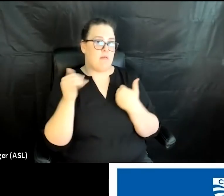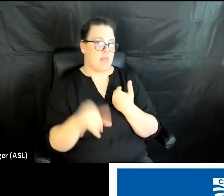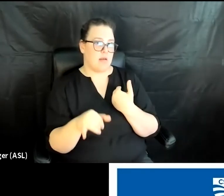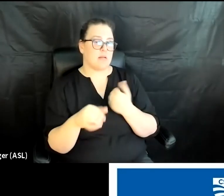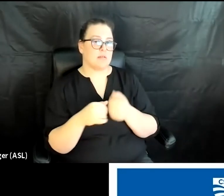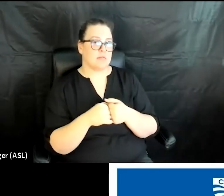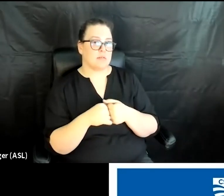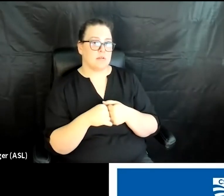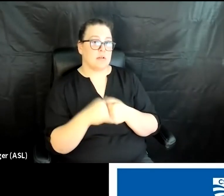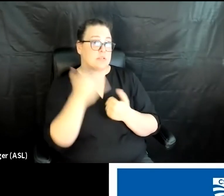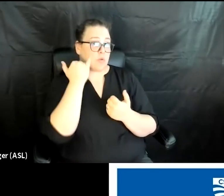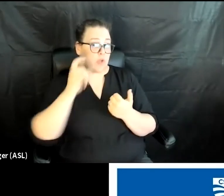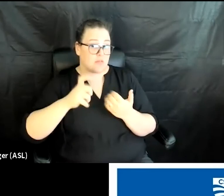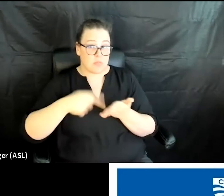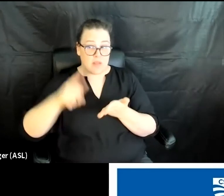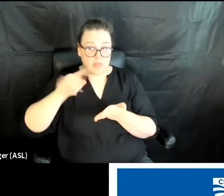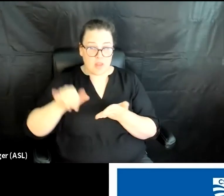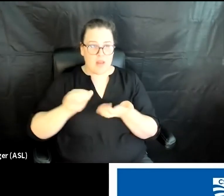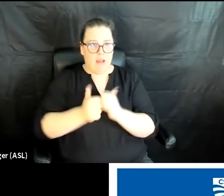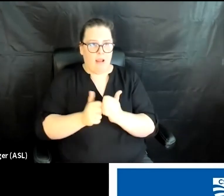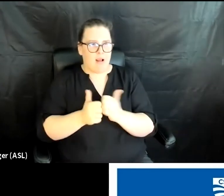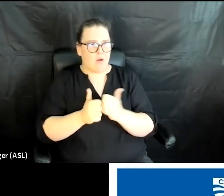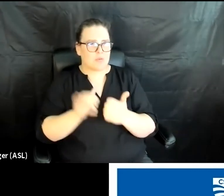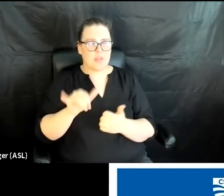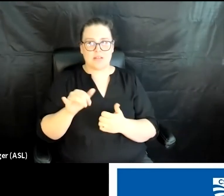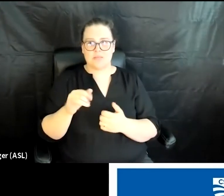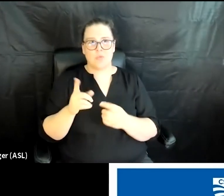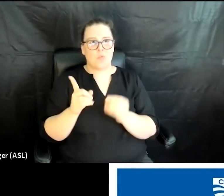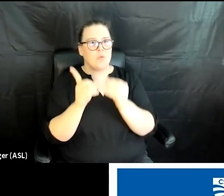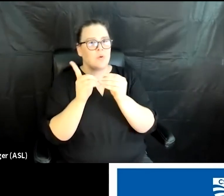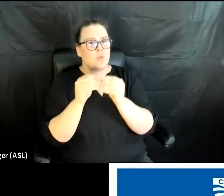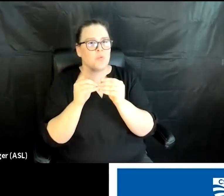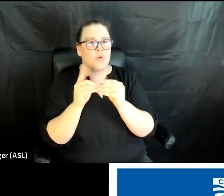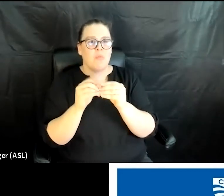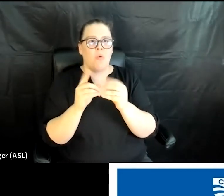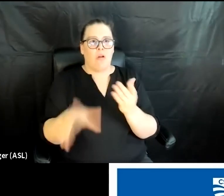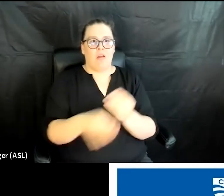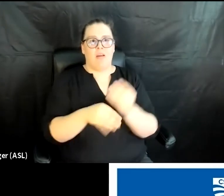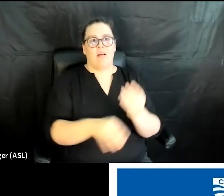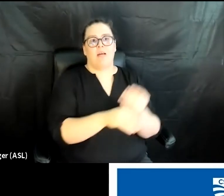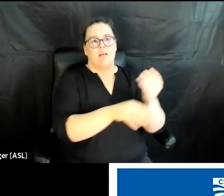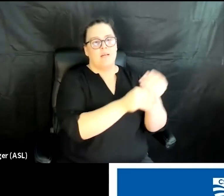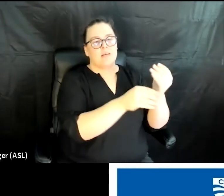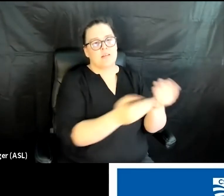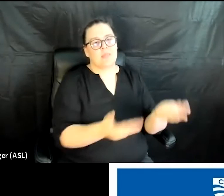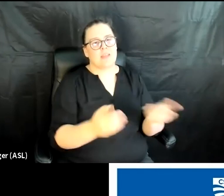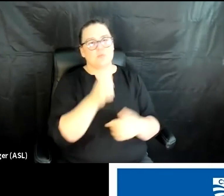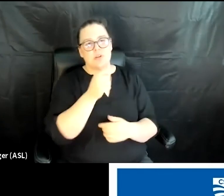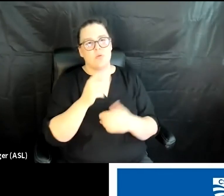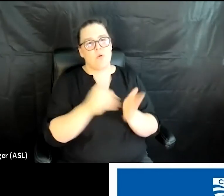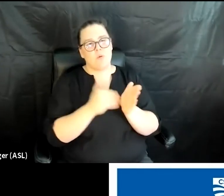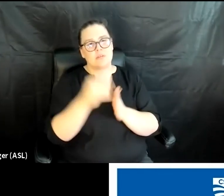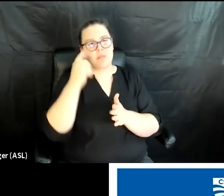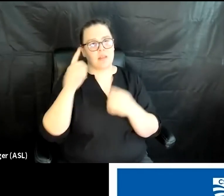have to pay for that? How are we going to do it? So that adds another twist, a mental health twist to issues that we don't often think about, that it does